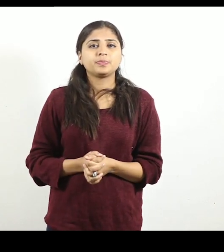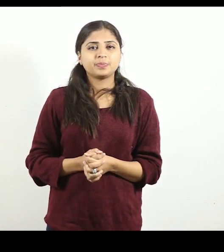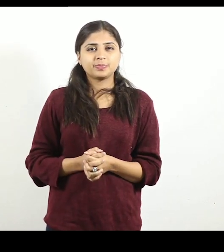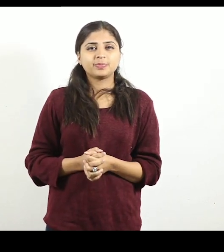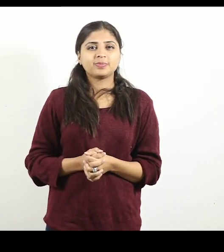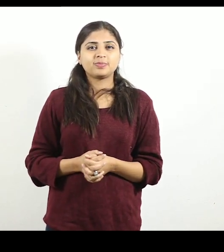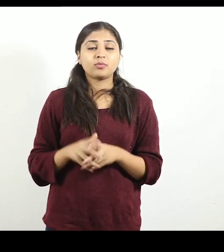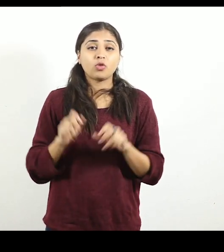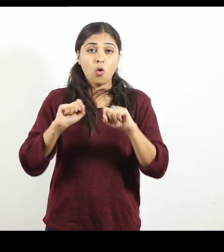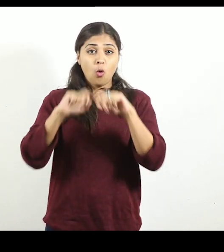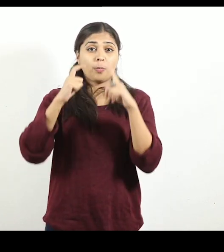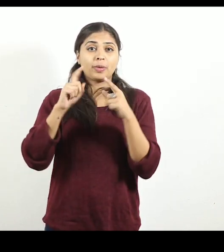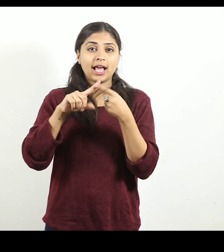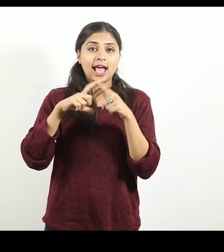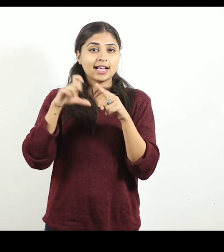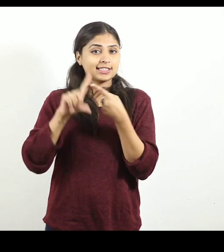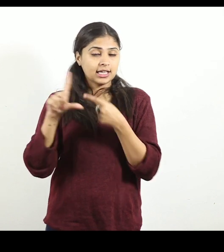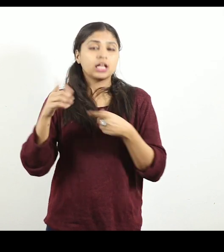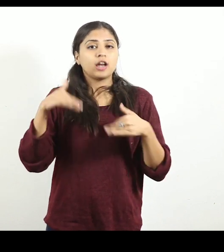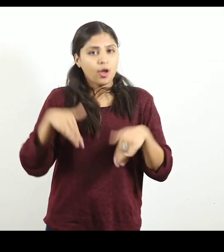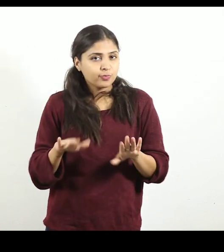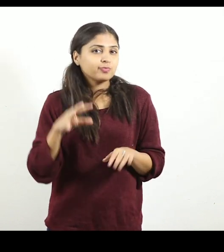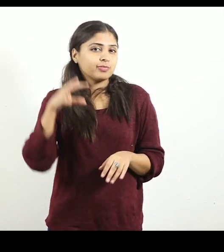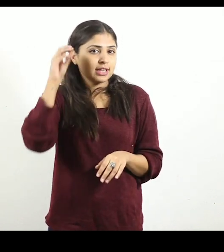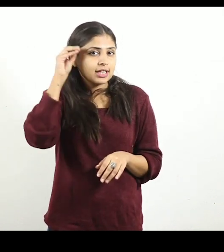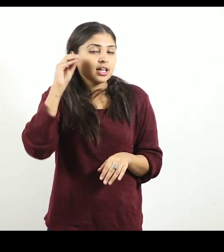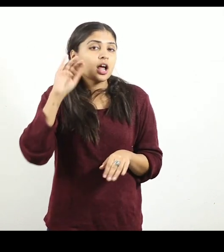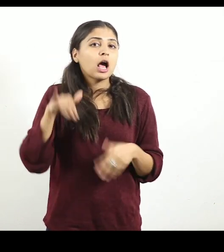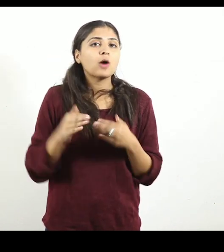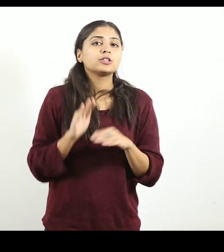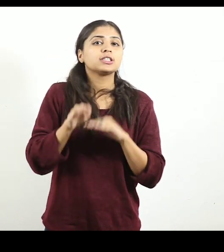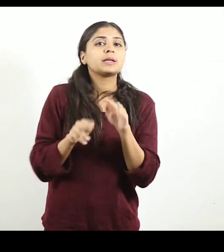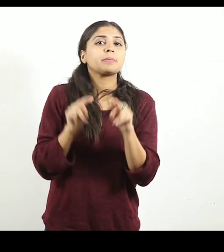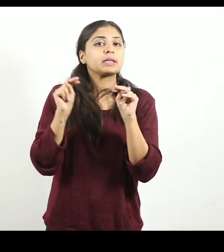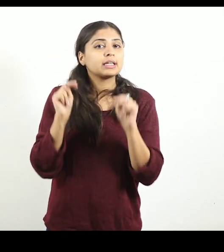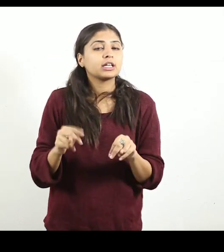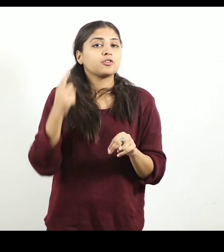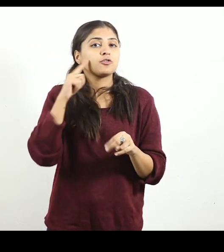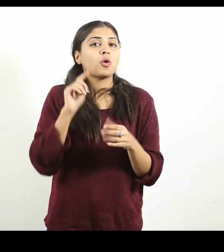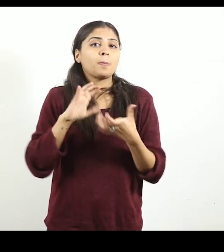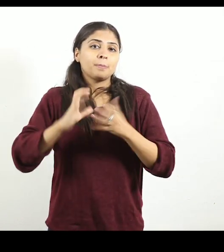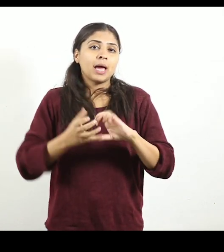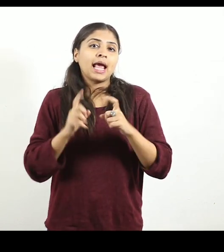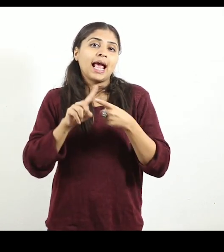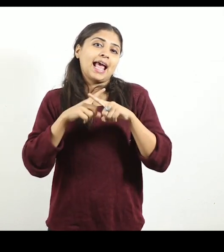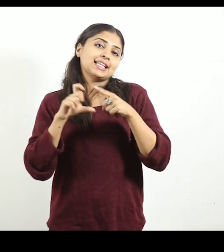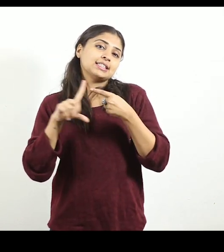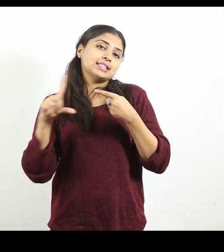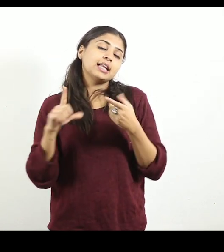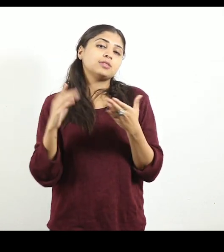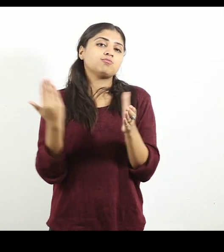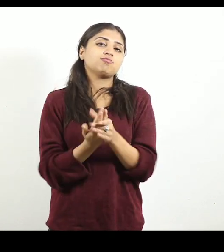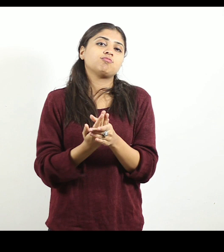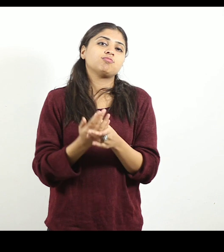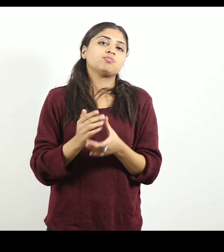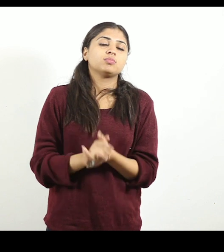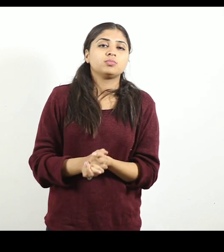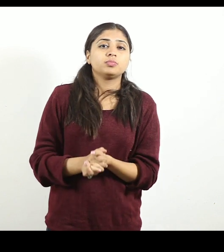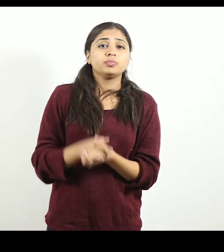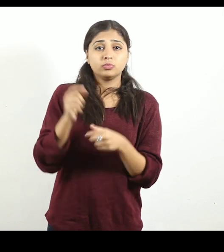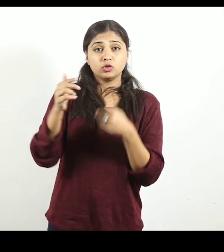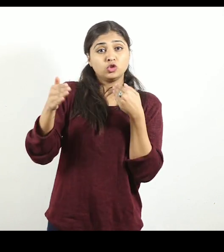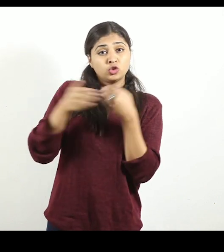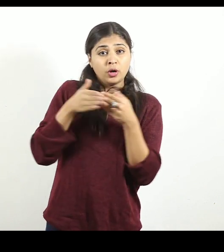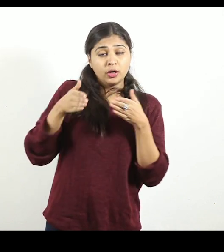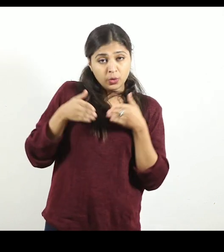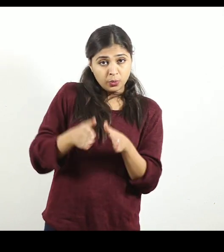Opening Excel. Let us now learn about the steps needed to create an Excel document. If there is a shortcut to